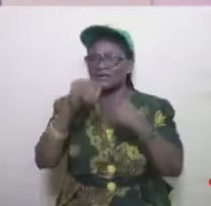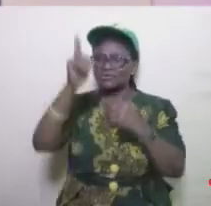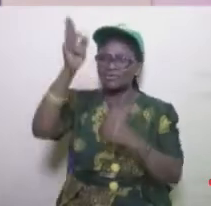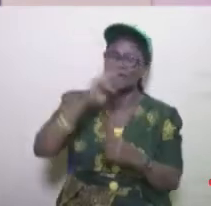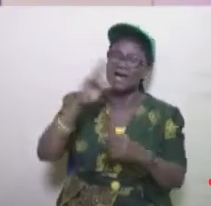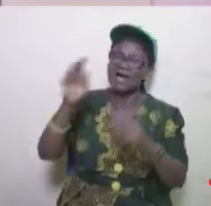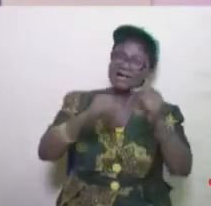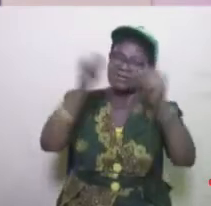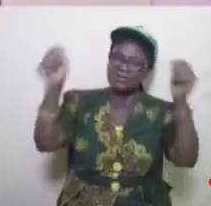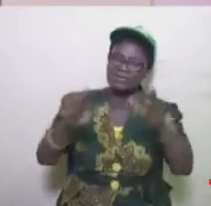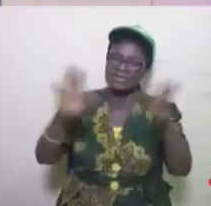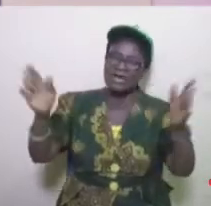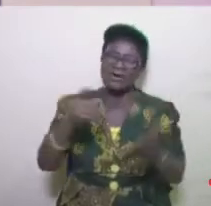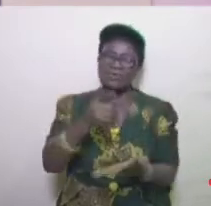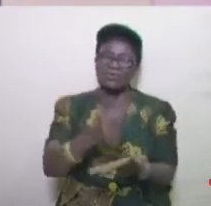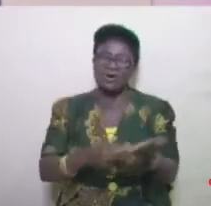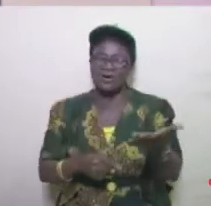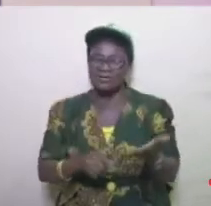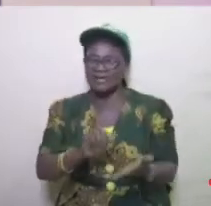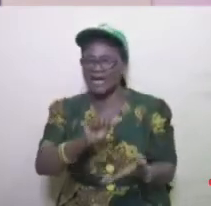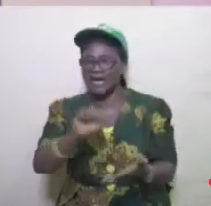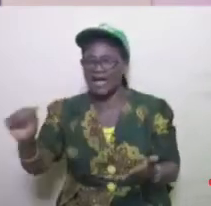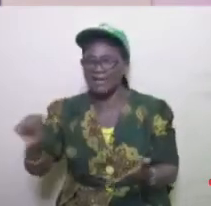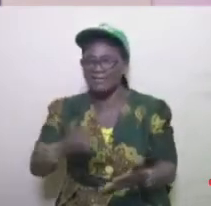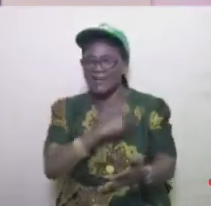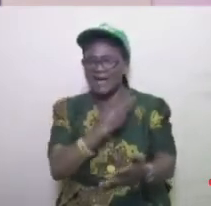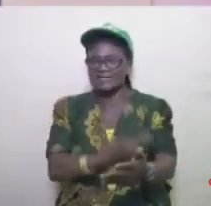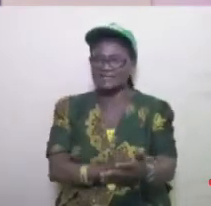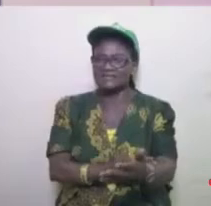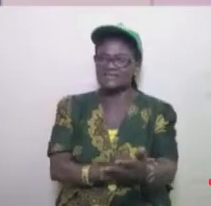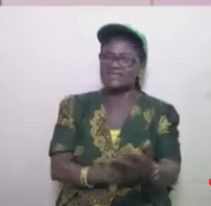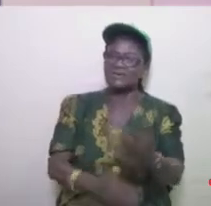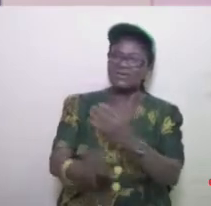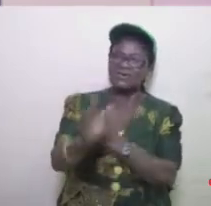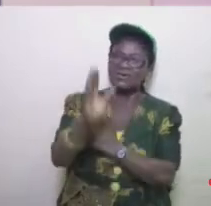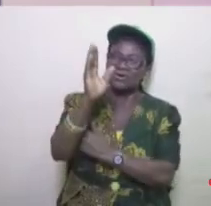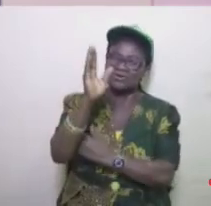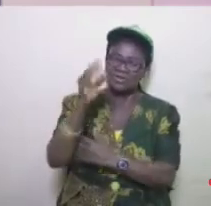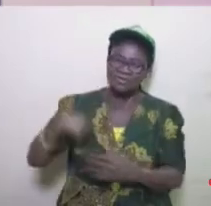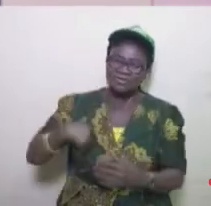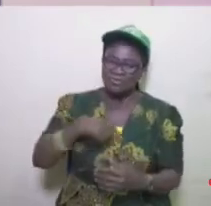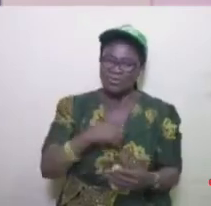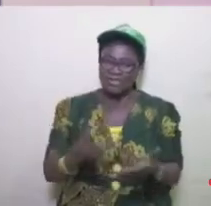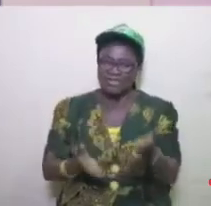Hallelujah. What a mighty God we serve.